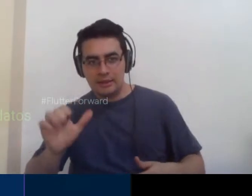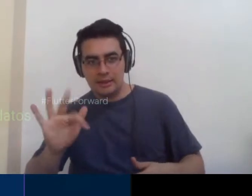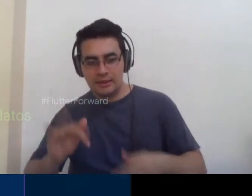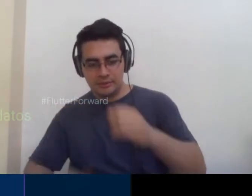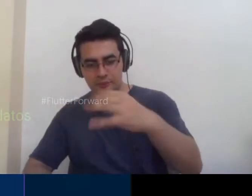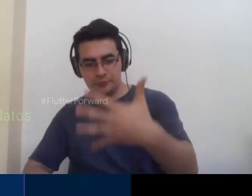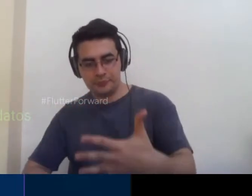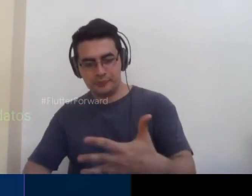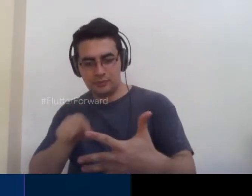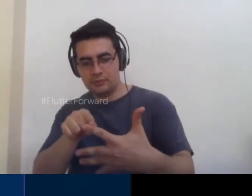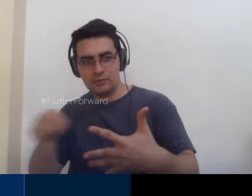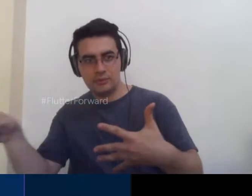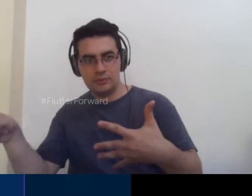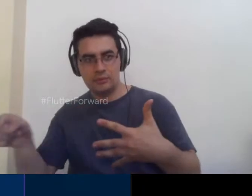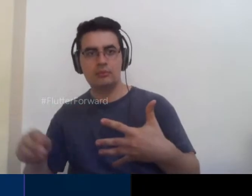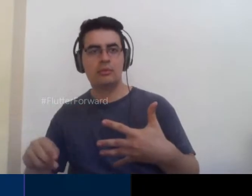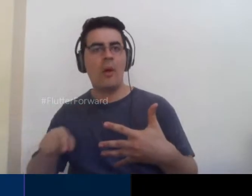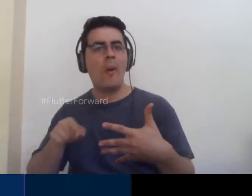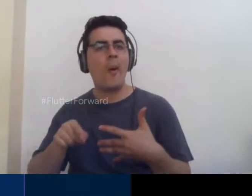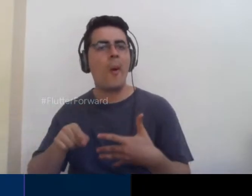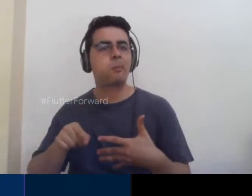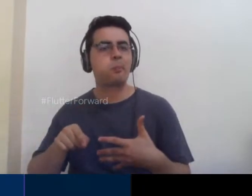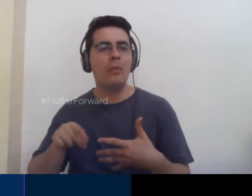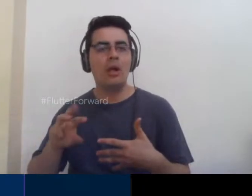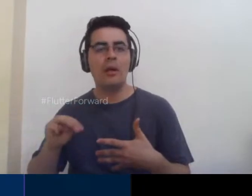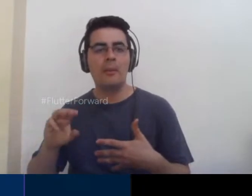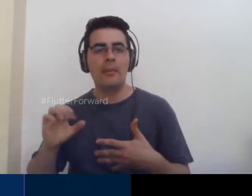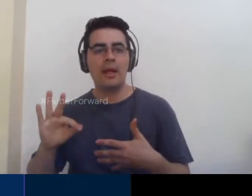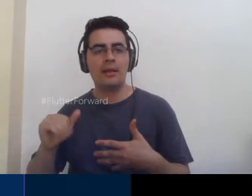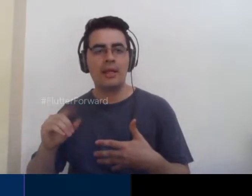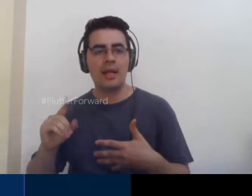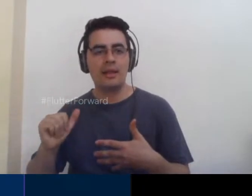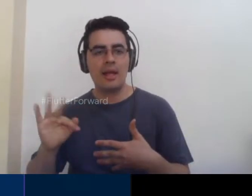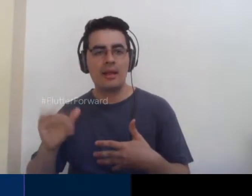which contains metadata about the Flutter project.